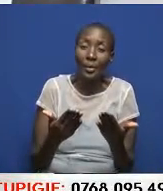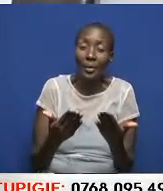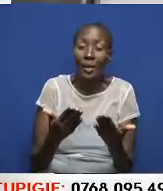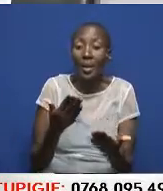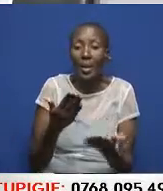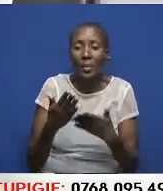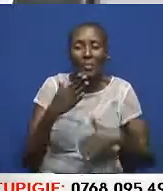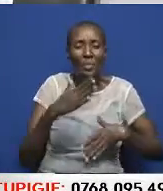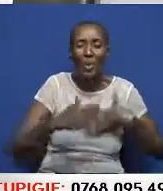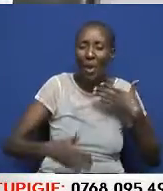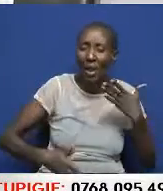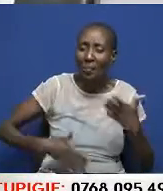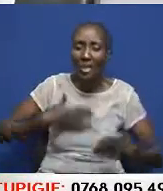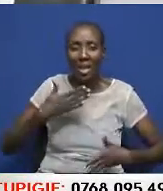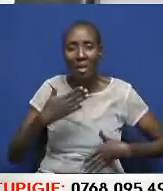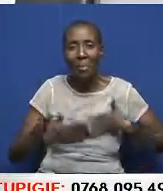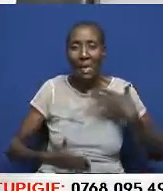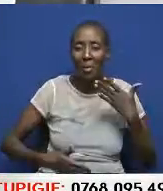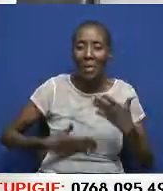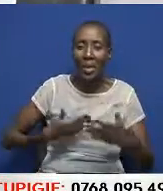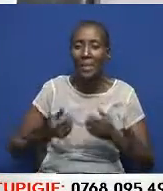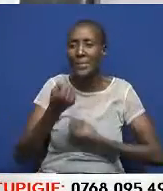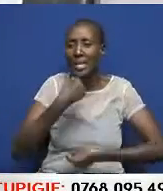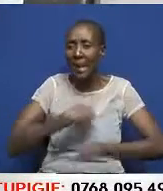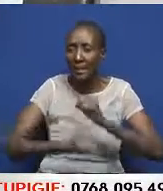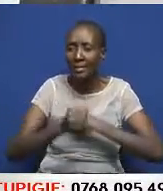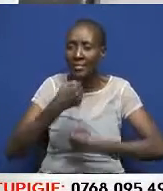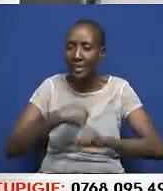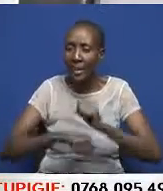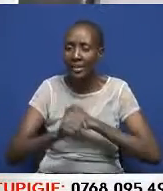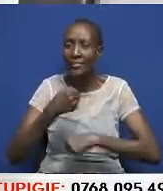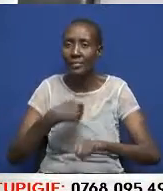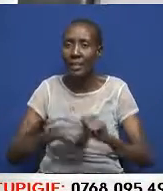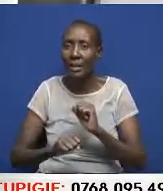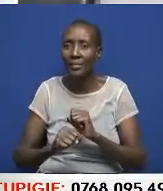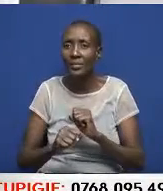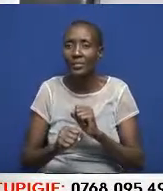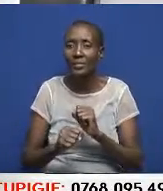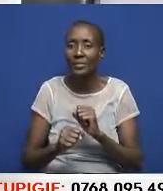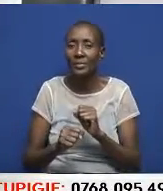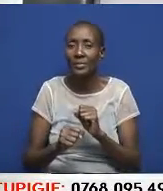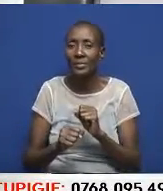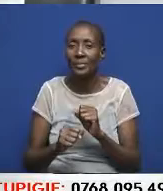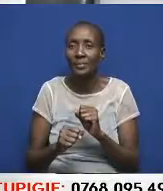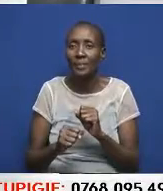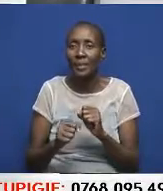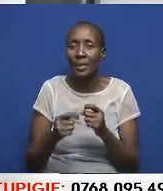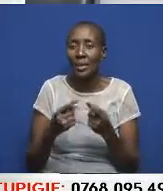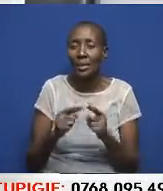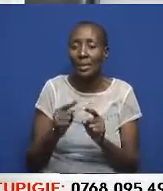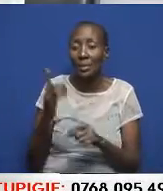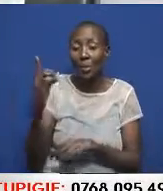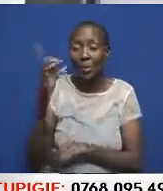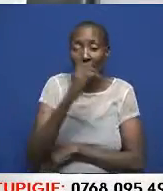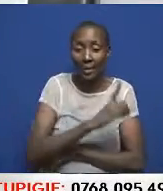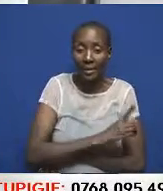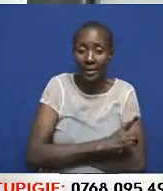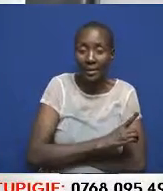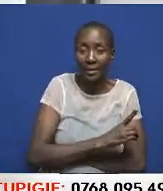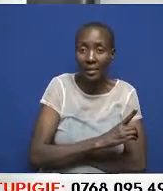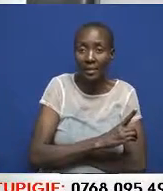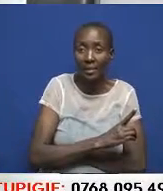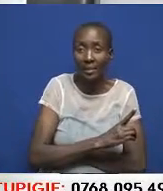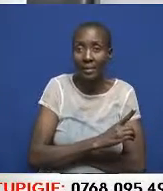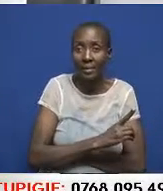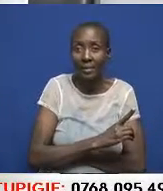happy, too energetic, you know, the way you know how you run your day. But then there's this day that you're even able to